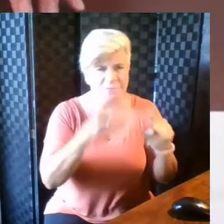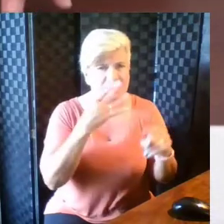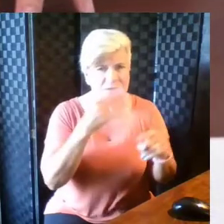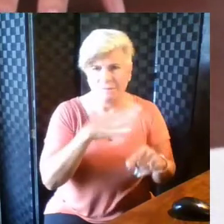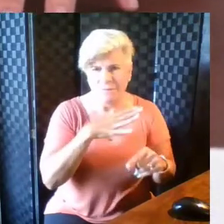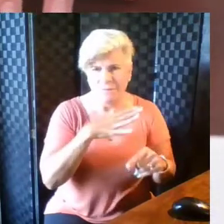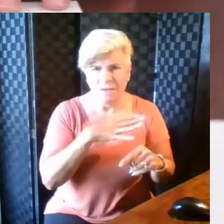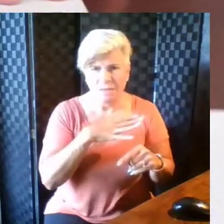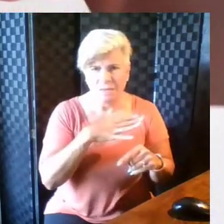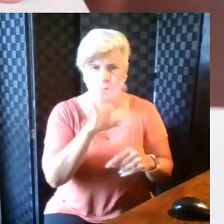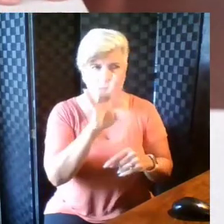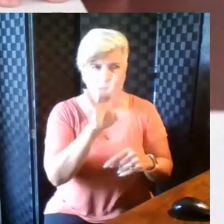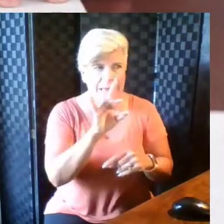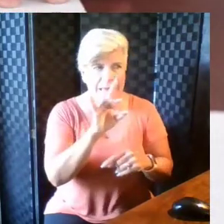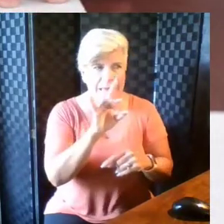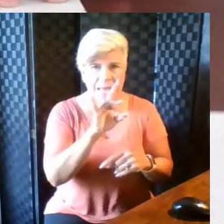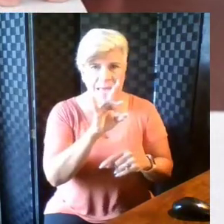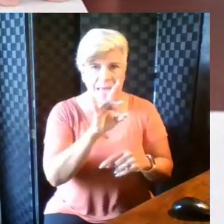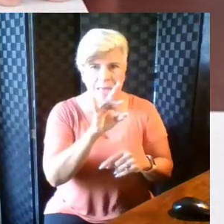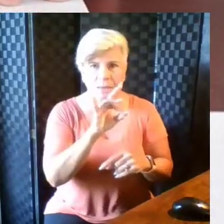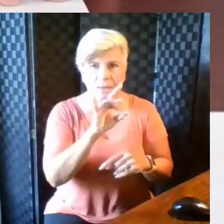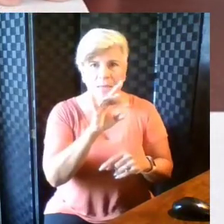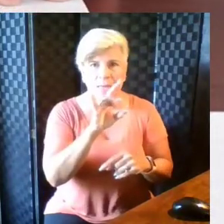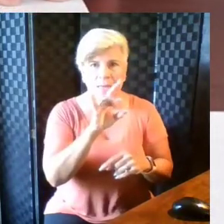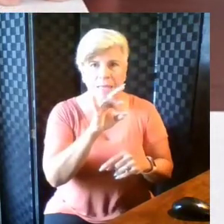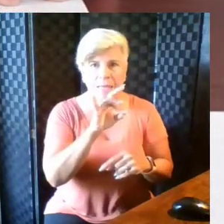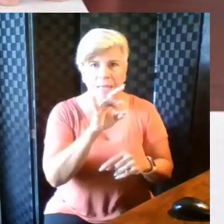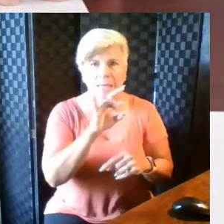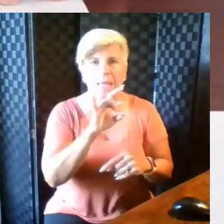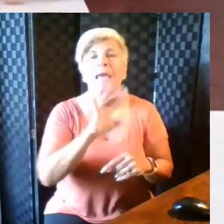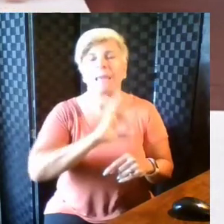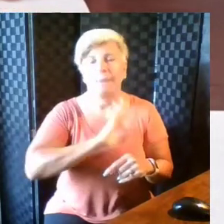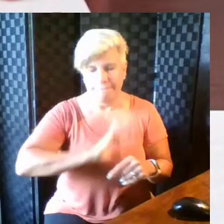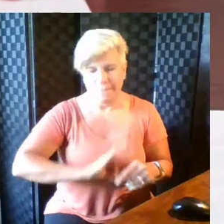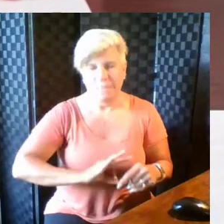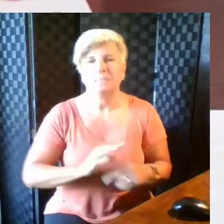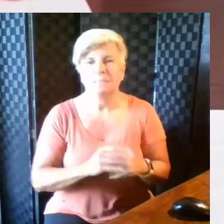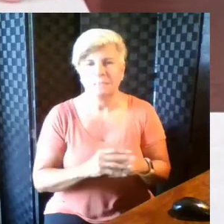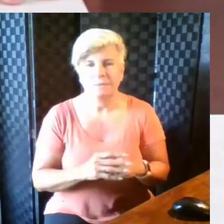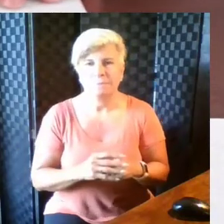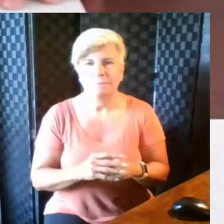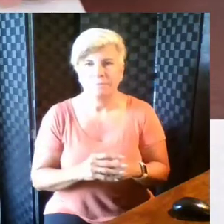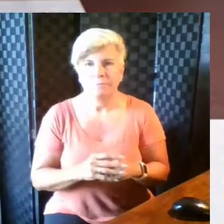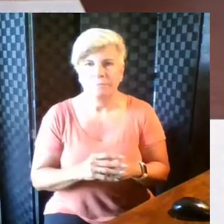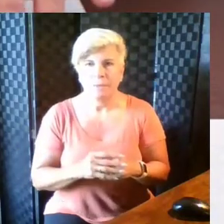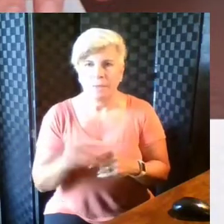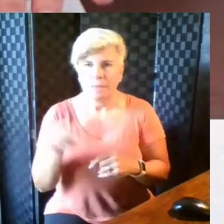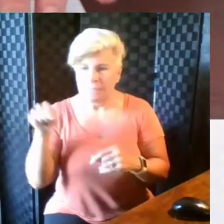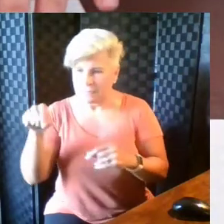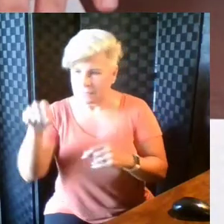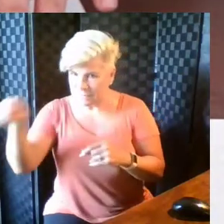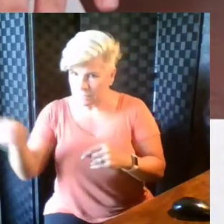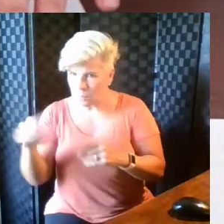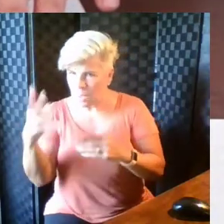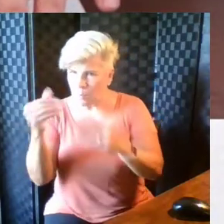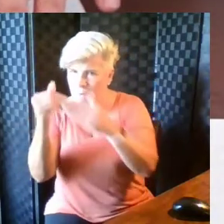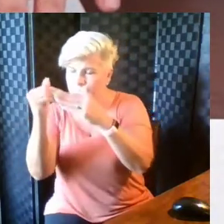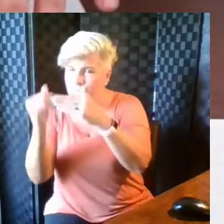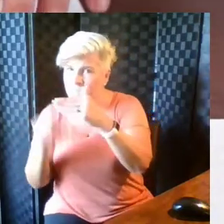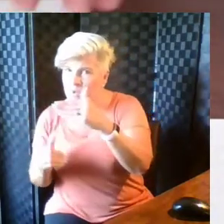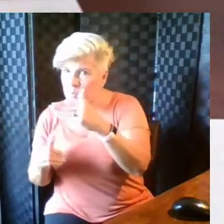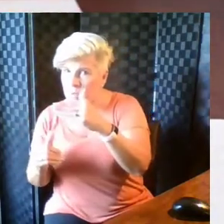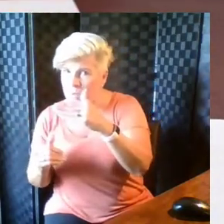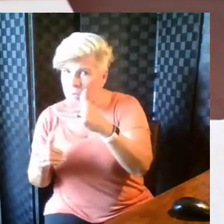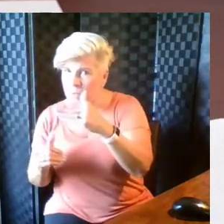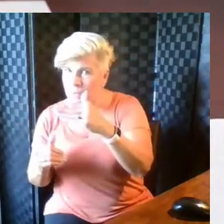fine. So I have my 7 buttons. Oh, I'm sorry. I have 8 buttons. Now, I want a group of fewer or